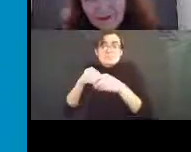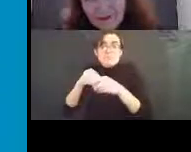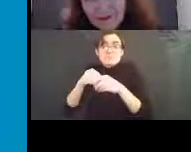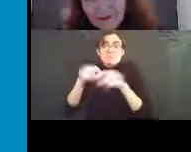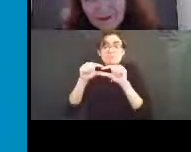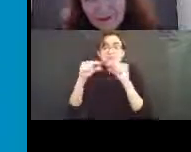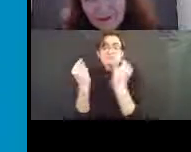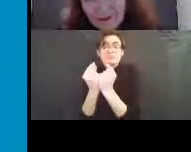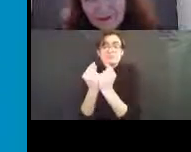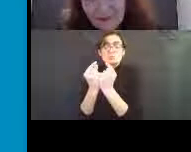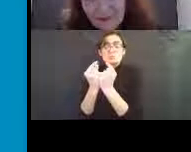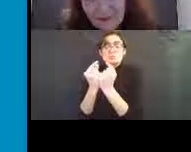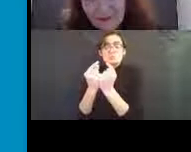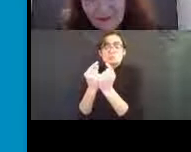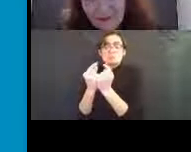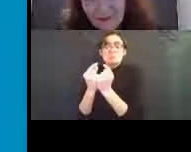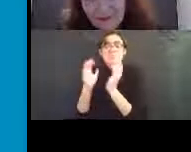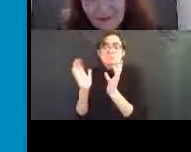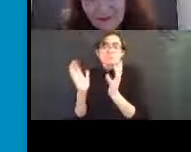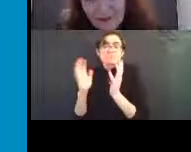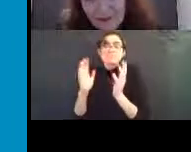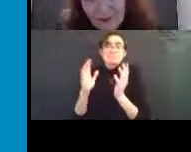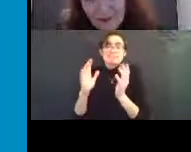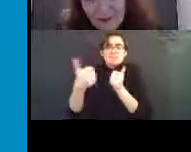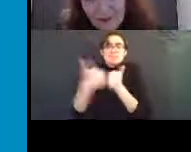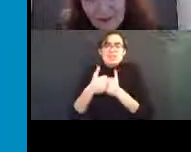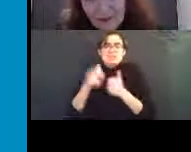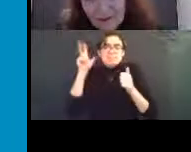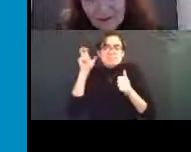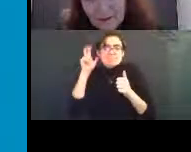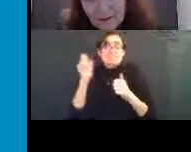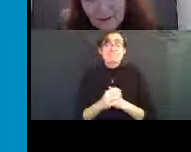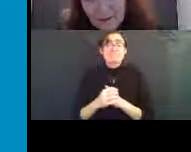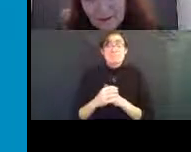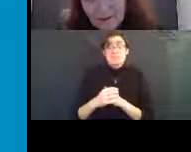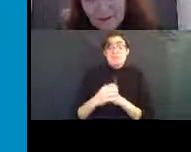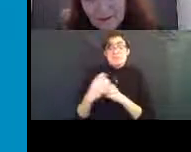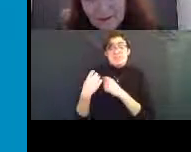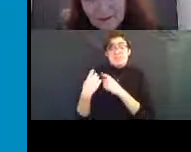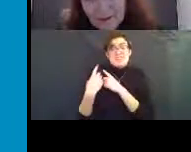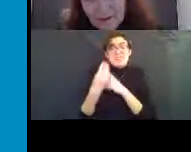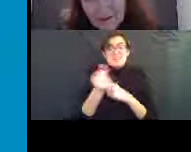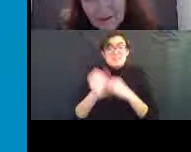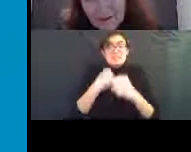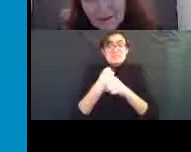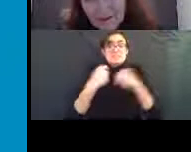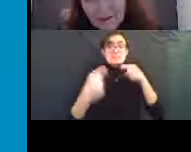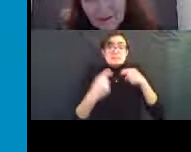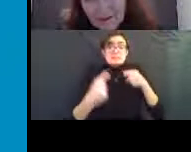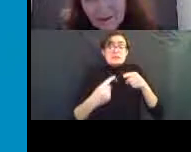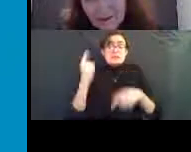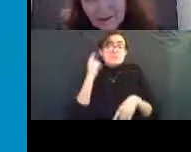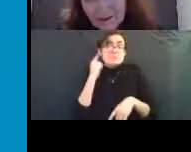with tinnitus for a couple of years now. And what that means is a constant ringing sound, while